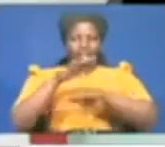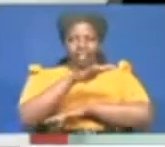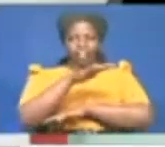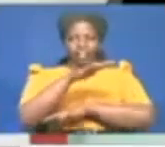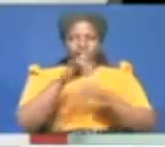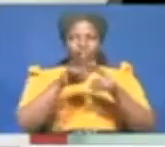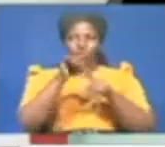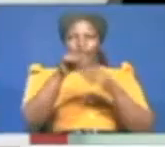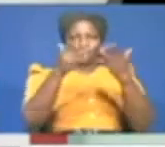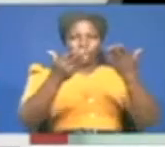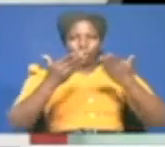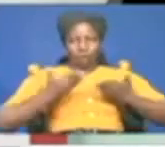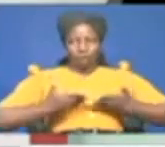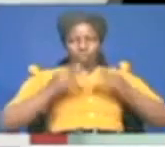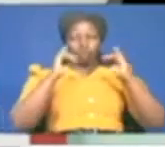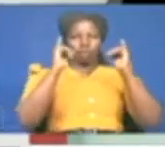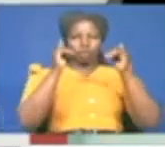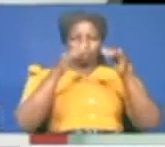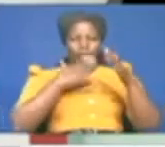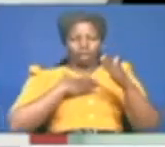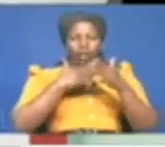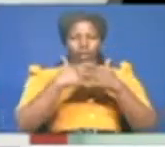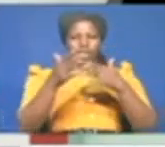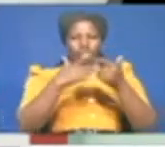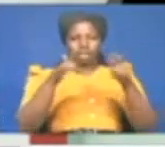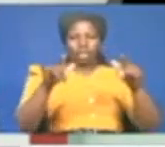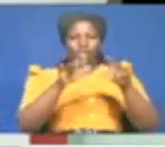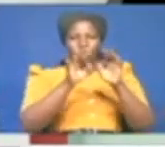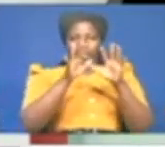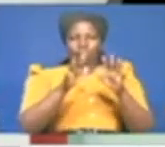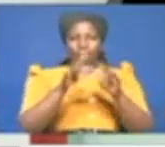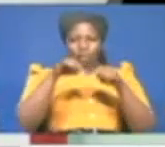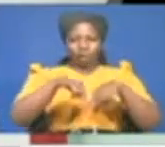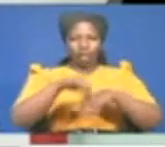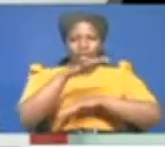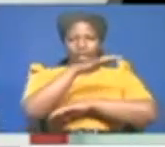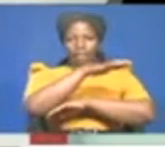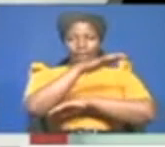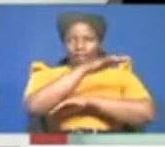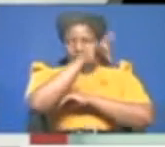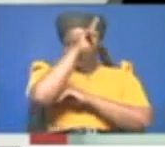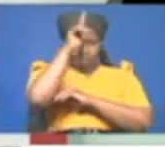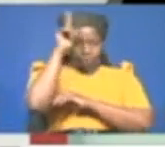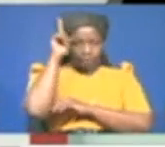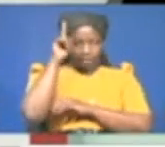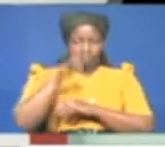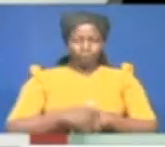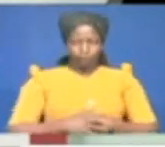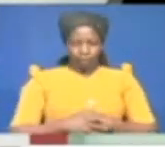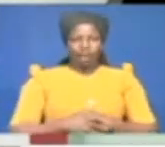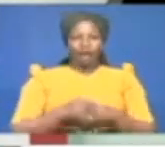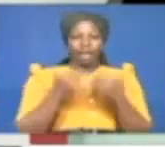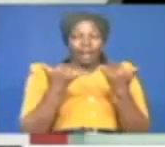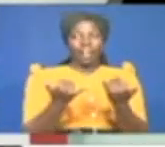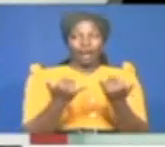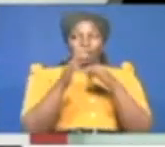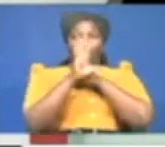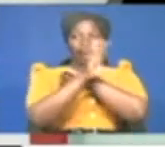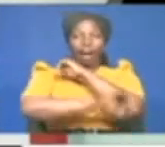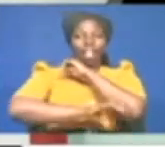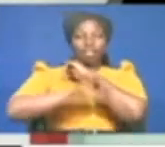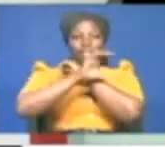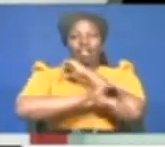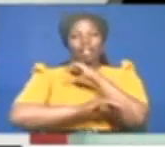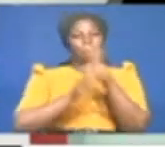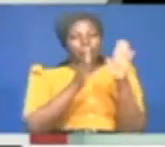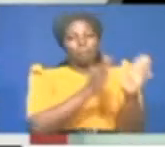Welcome to our bulletin. Our sign language interpreter this evening is Lucy Mwaura. Now, the country is ill prepared